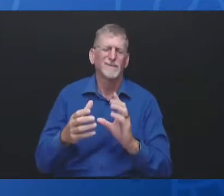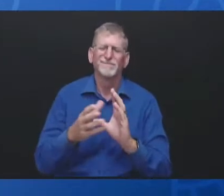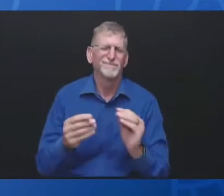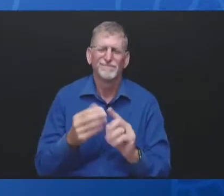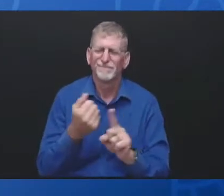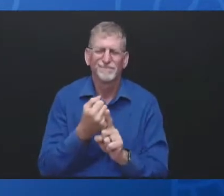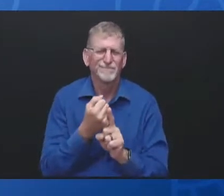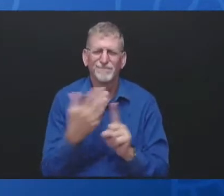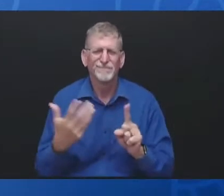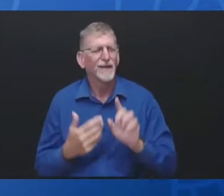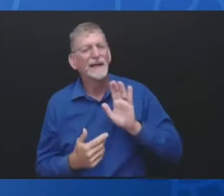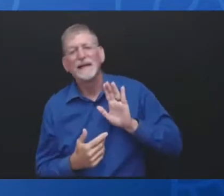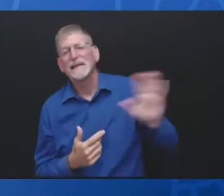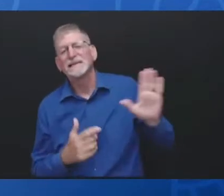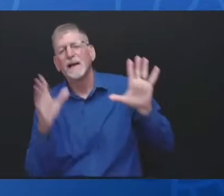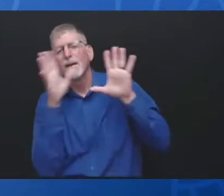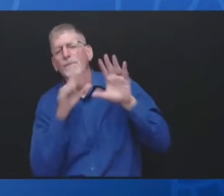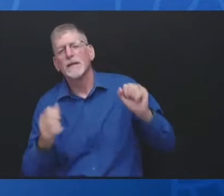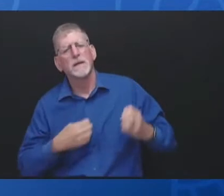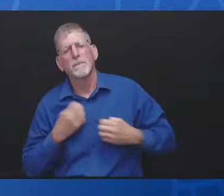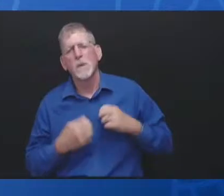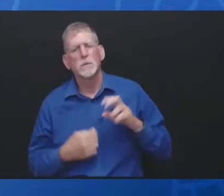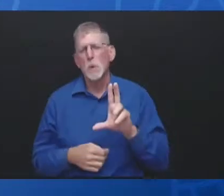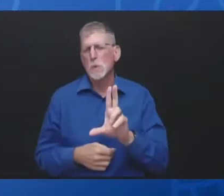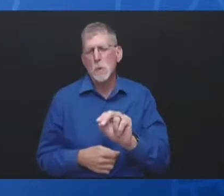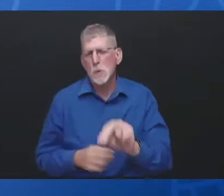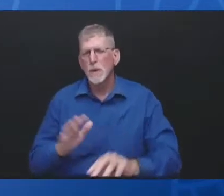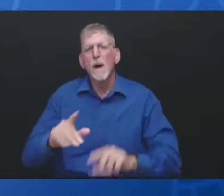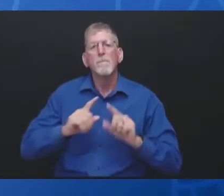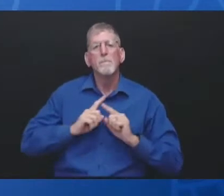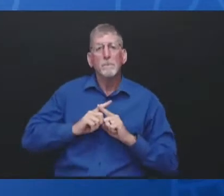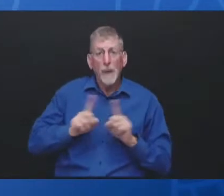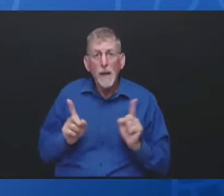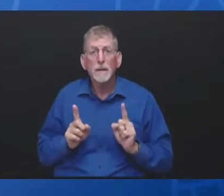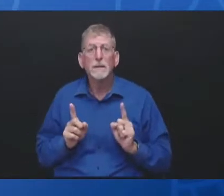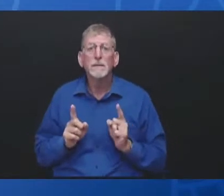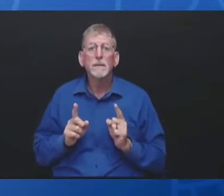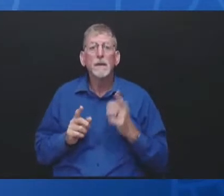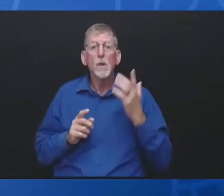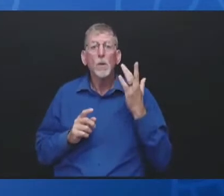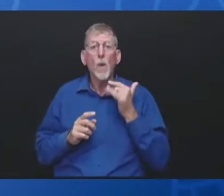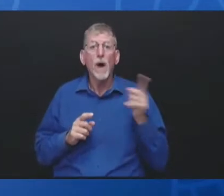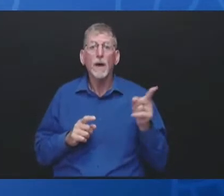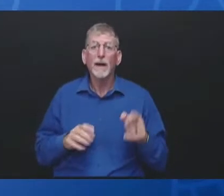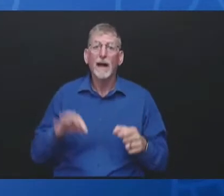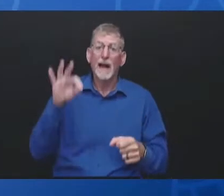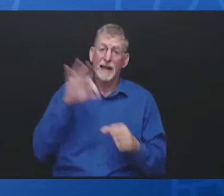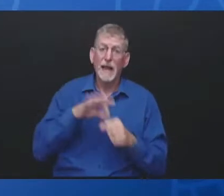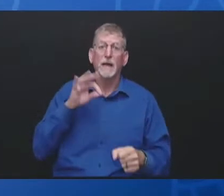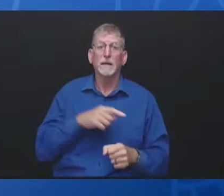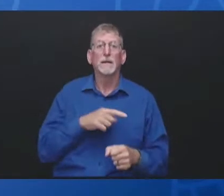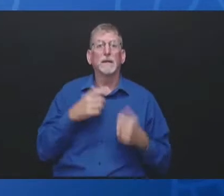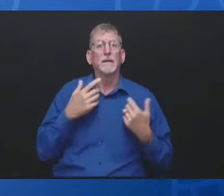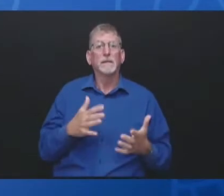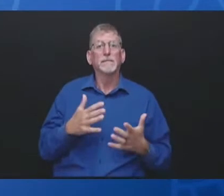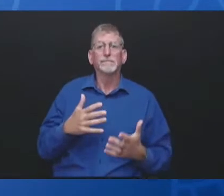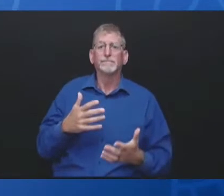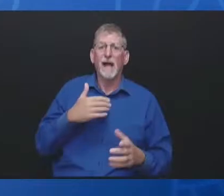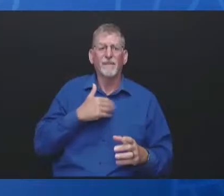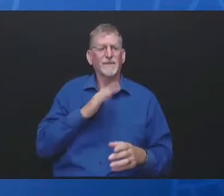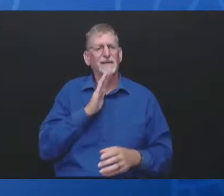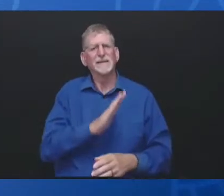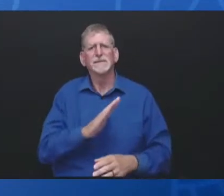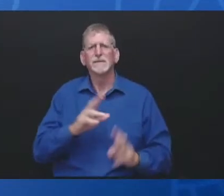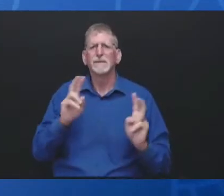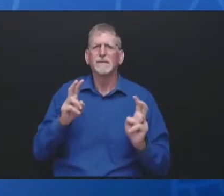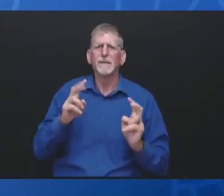emotions, but I think one reason why he was elected with a mandate last year is that we can all relate to him. He's transparent. He's doing